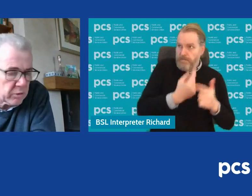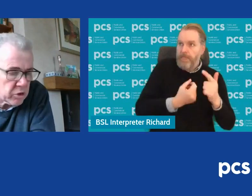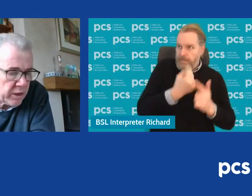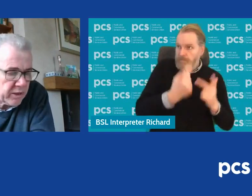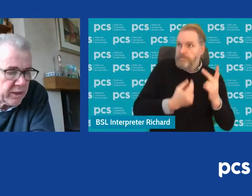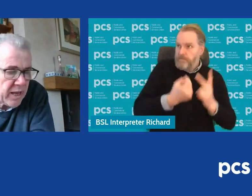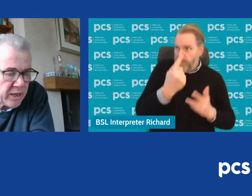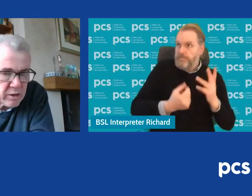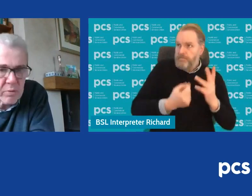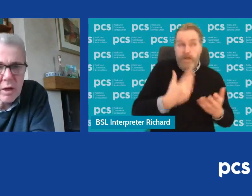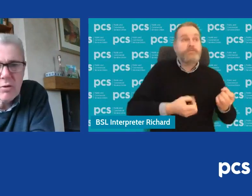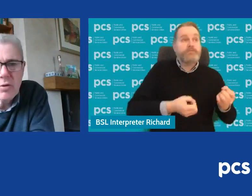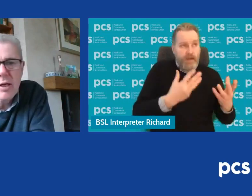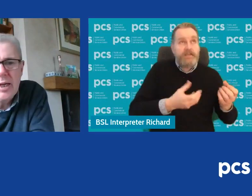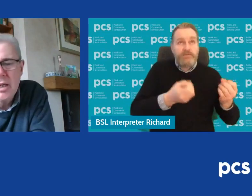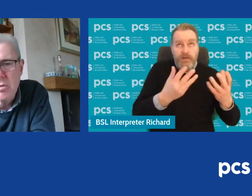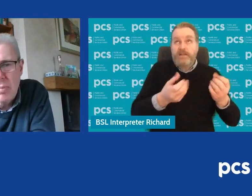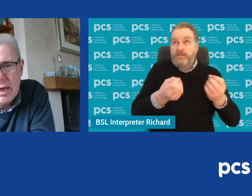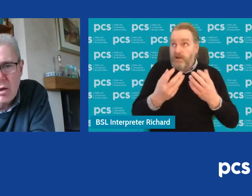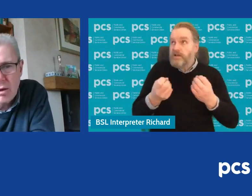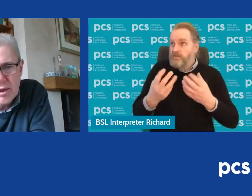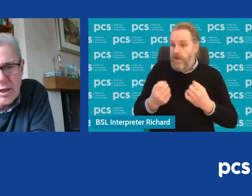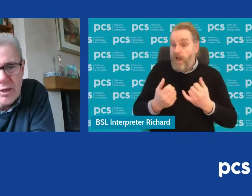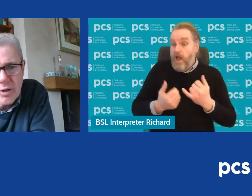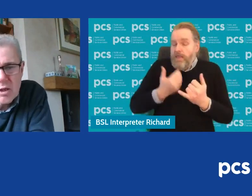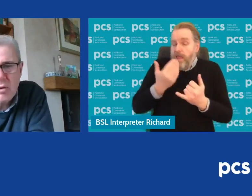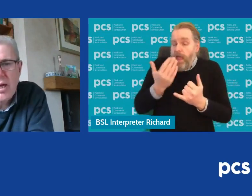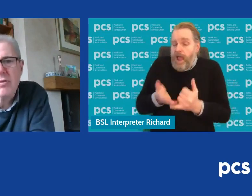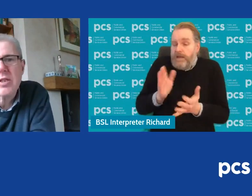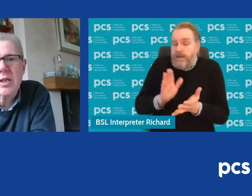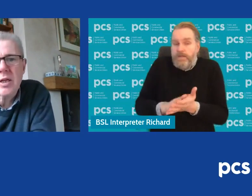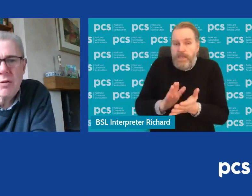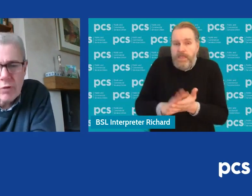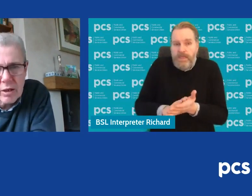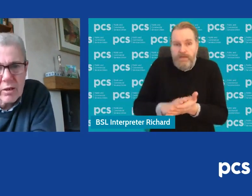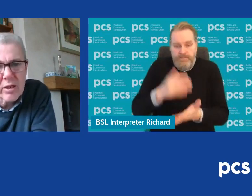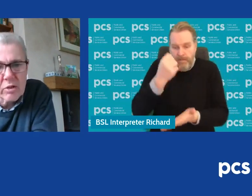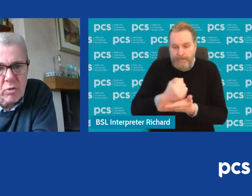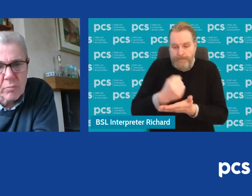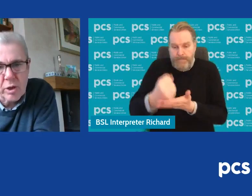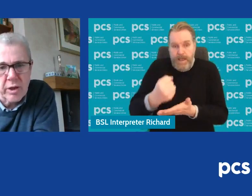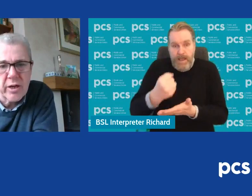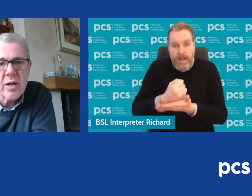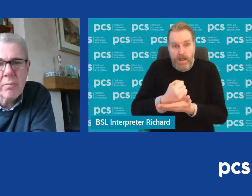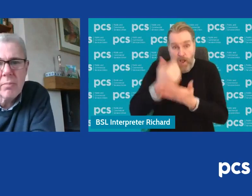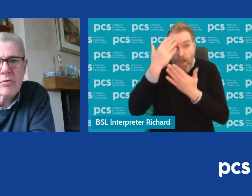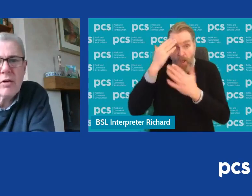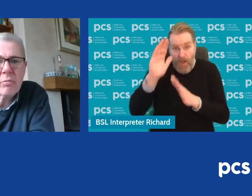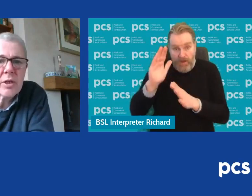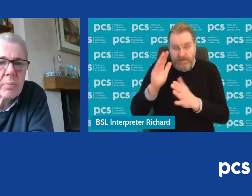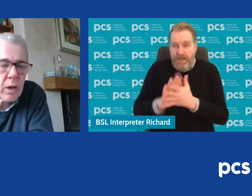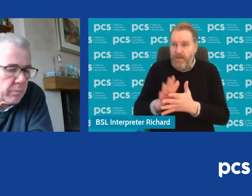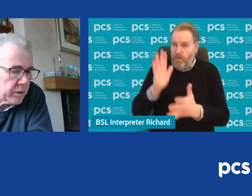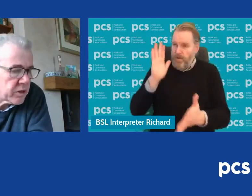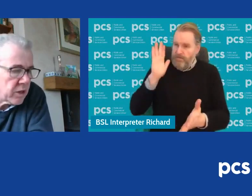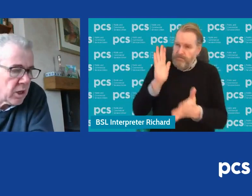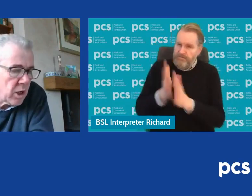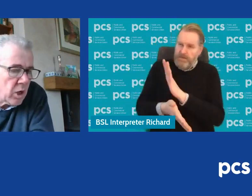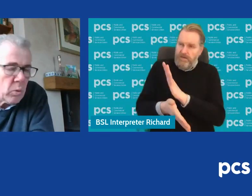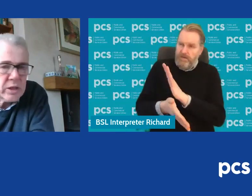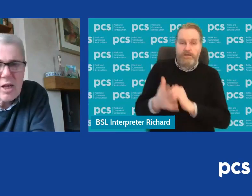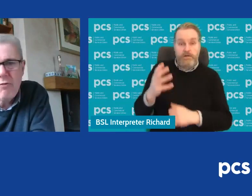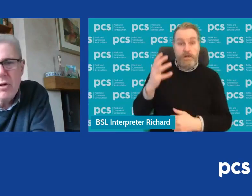further all-out strike at the end of the month linked to a bank holiday that is going to have significant disruption in a number of government